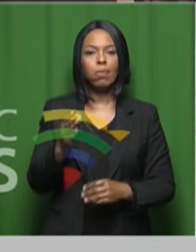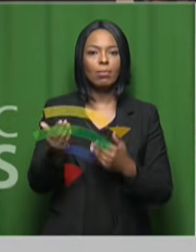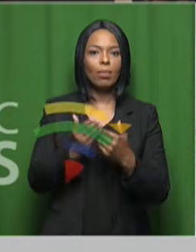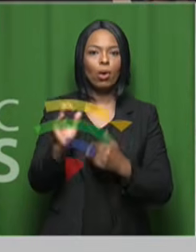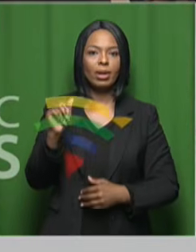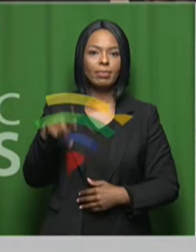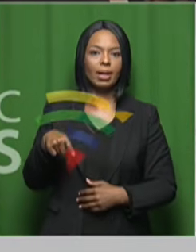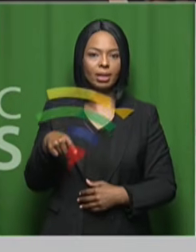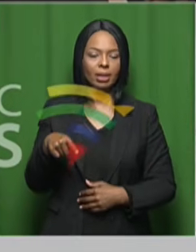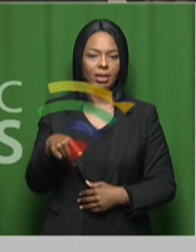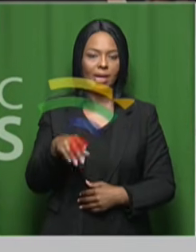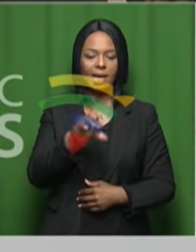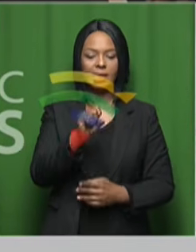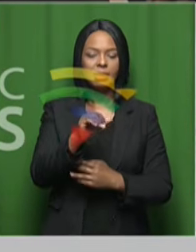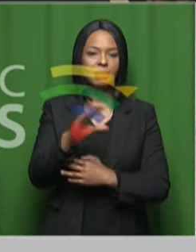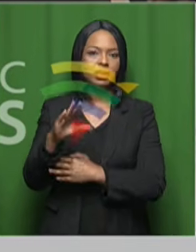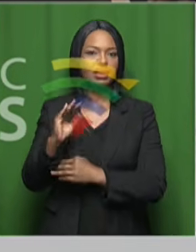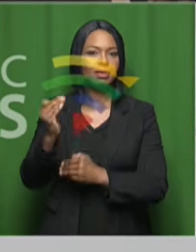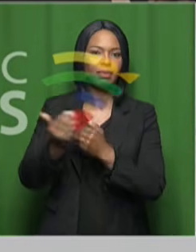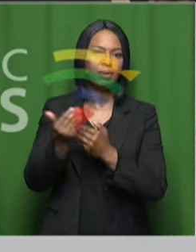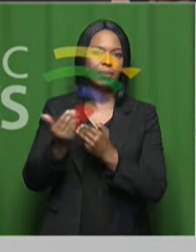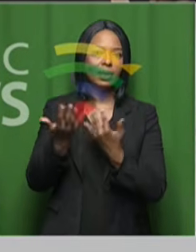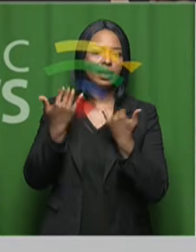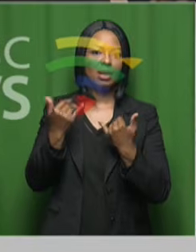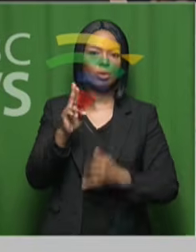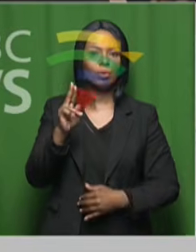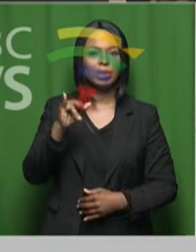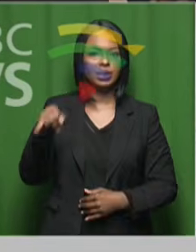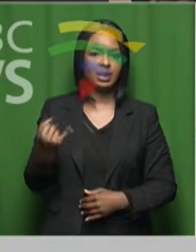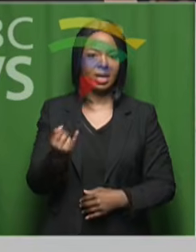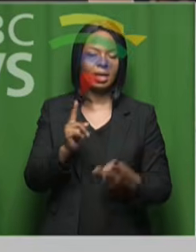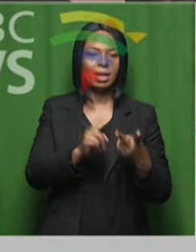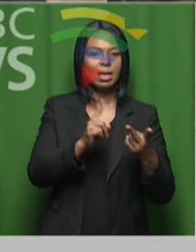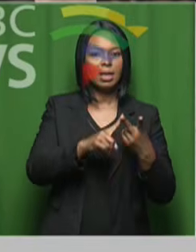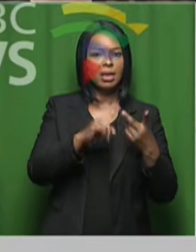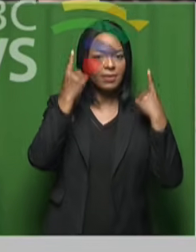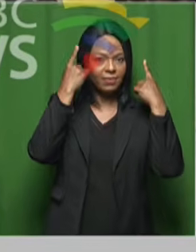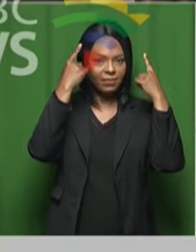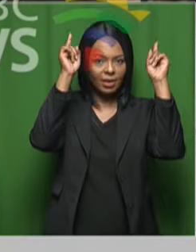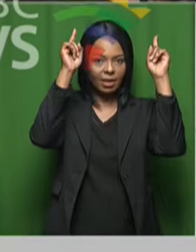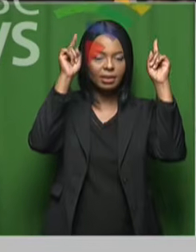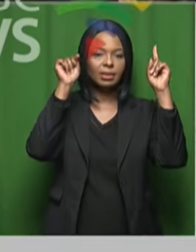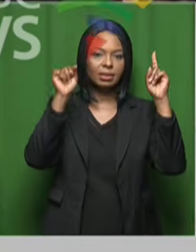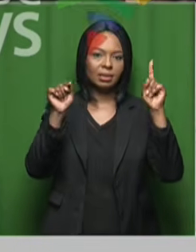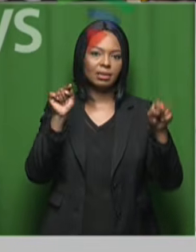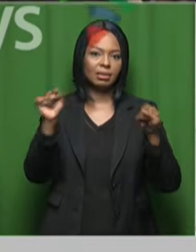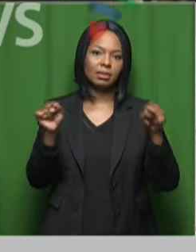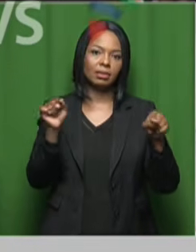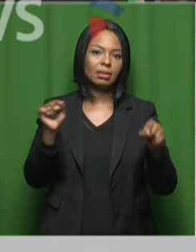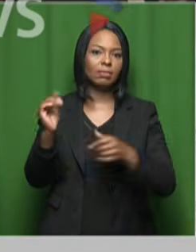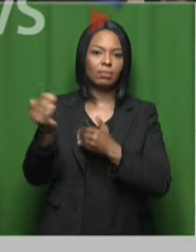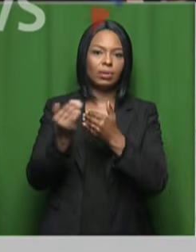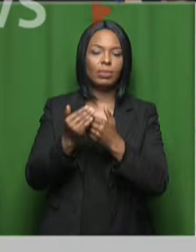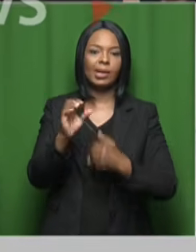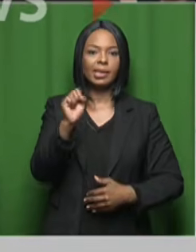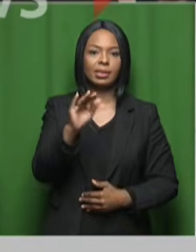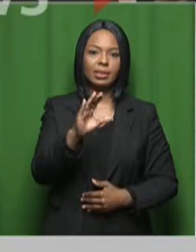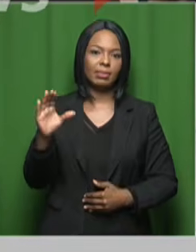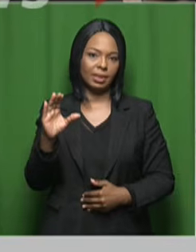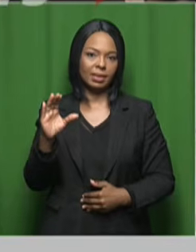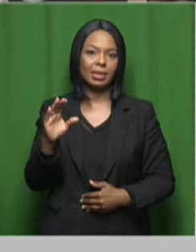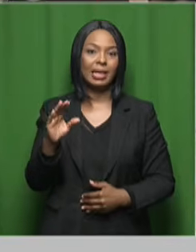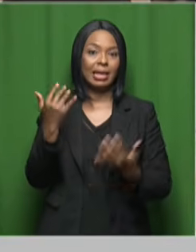Essentially, Leanne, we are, of course, sandwiched by two universities, the University of Johannesburg and Wits University.